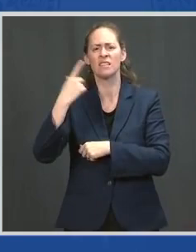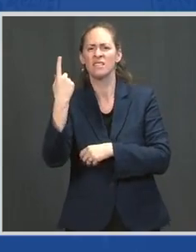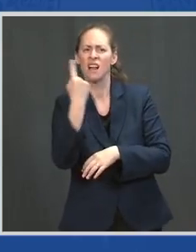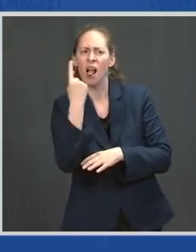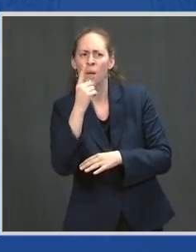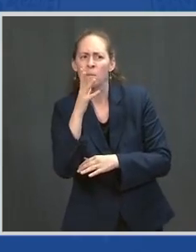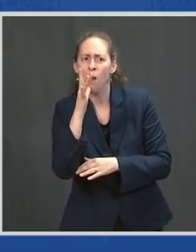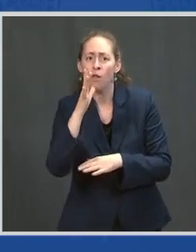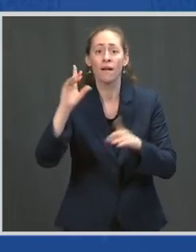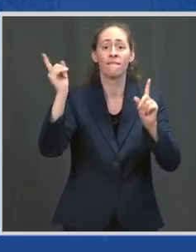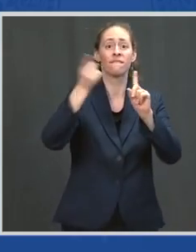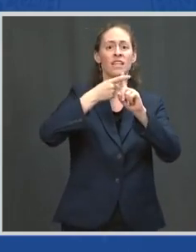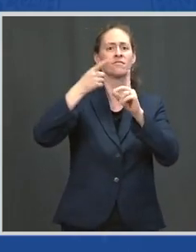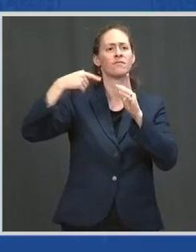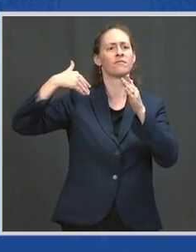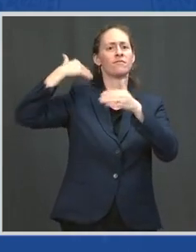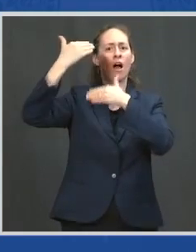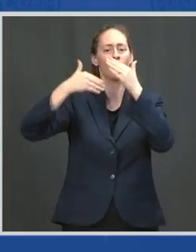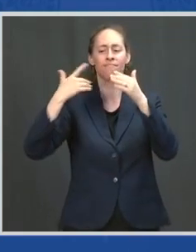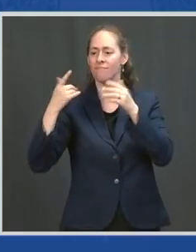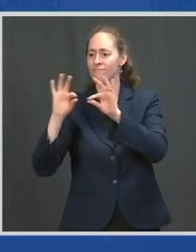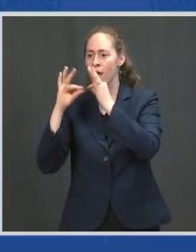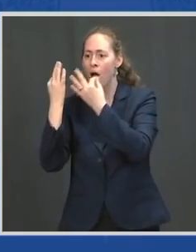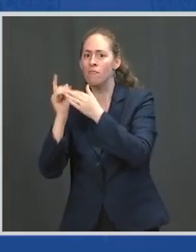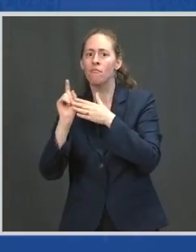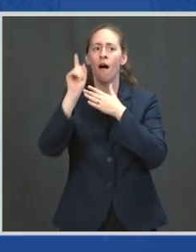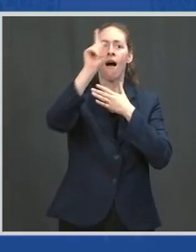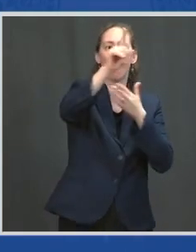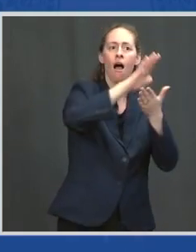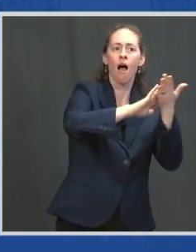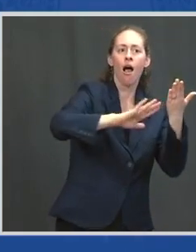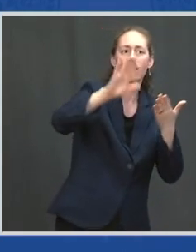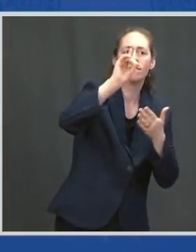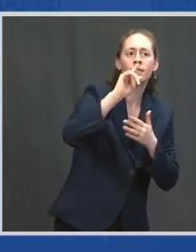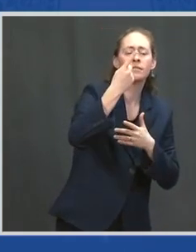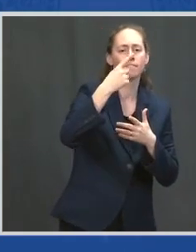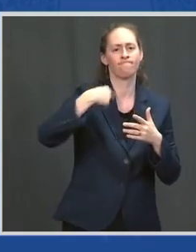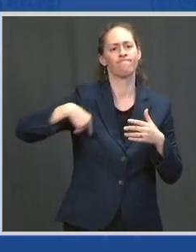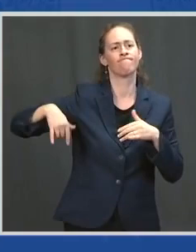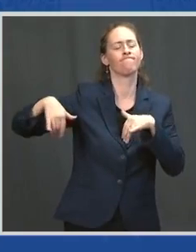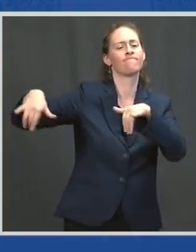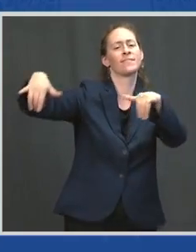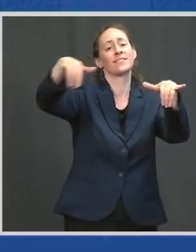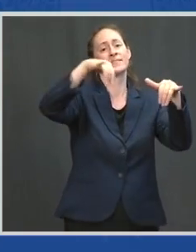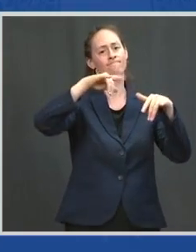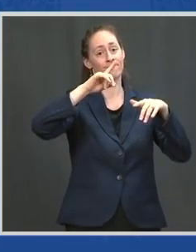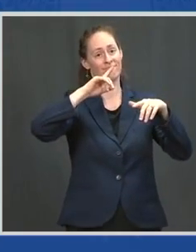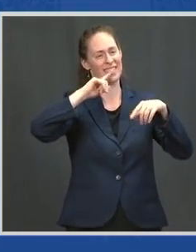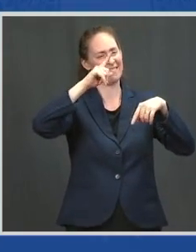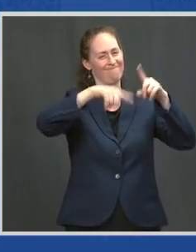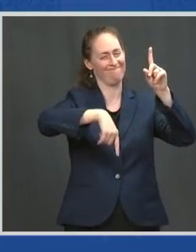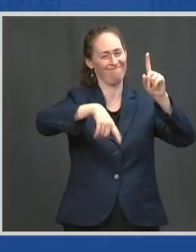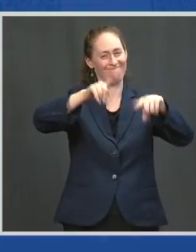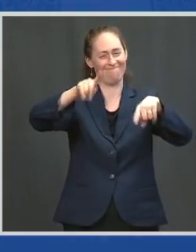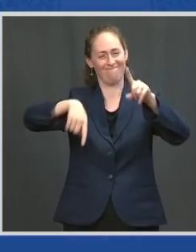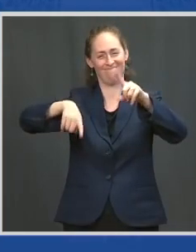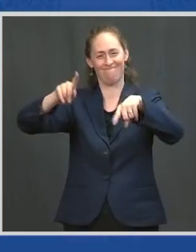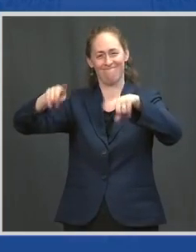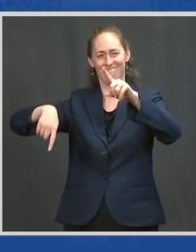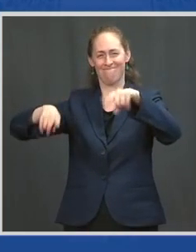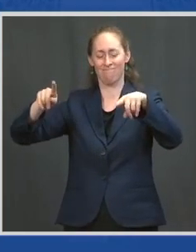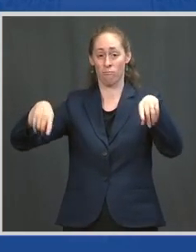my students, like all the students here, I'm sure, come from every walk of life. They show up, they